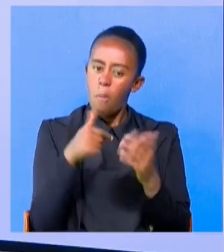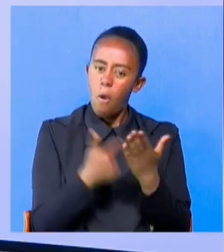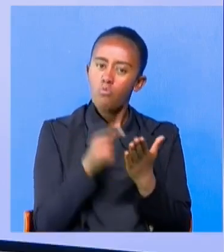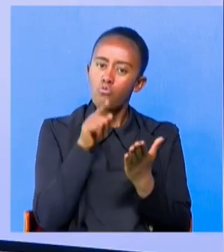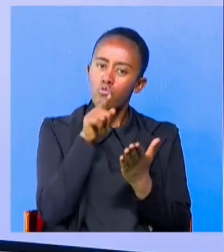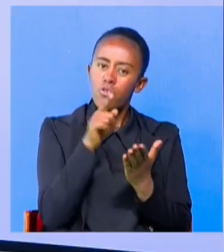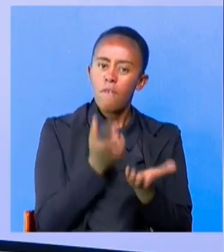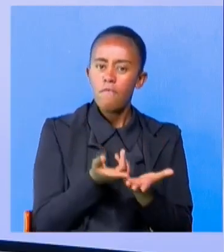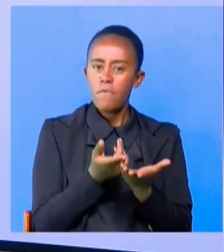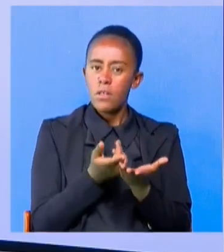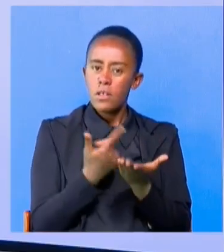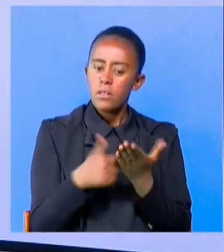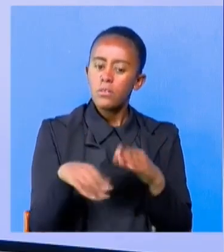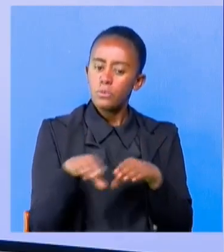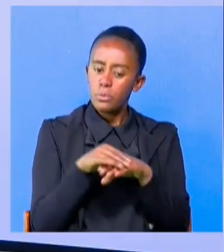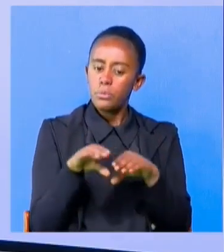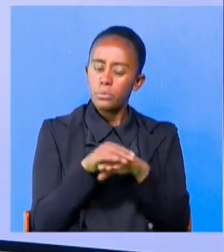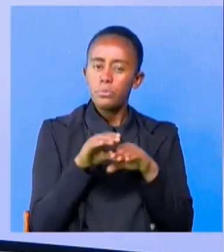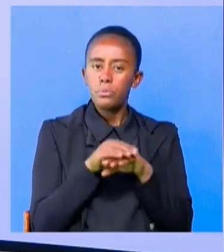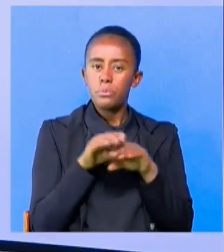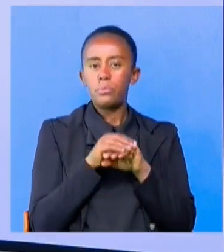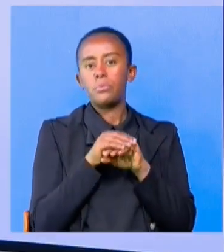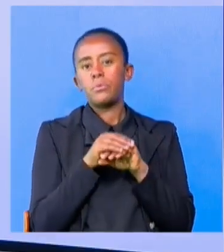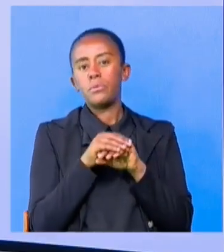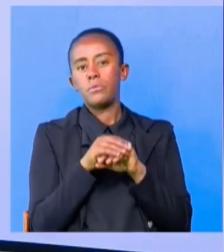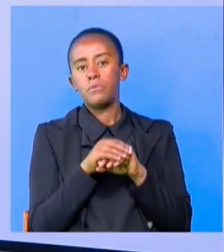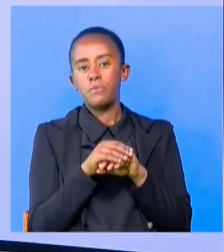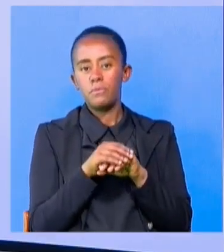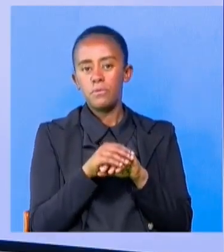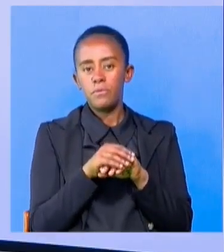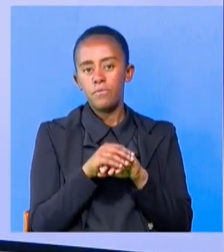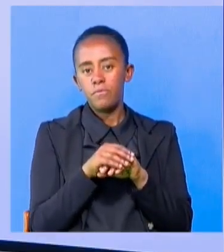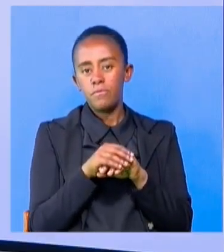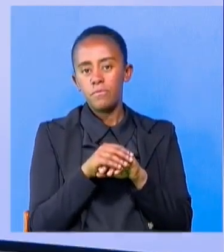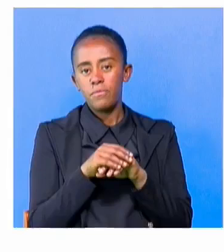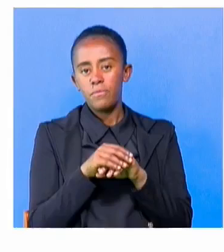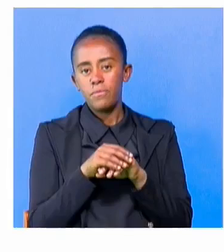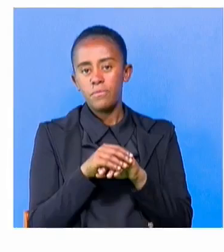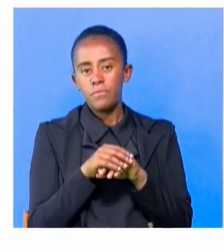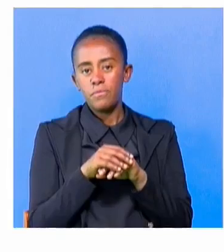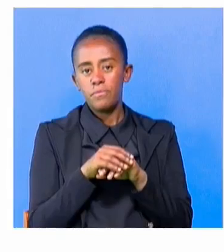yourself when you introduce yourselves. Like,